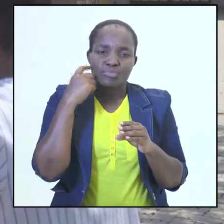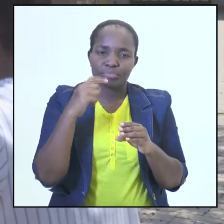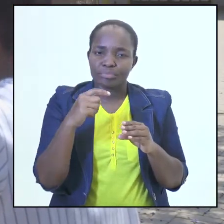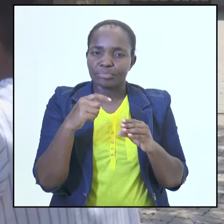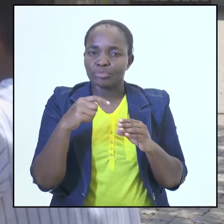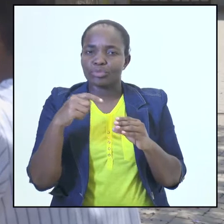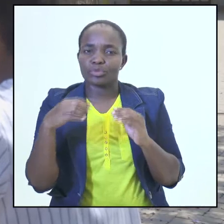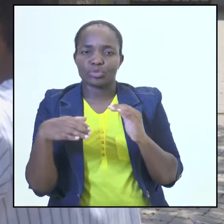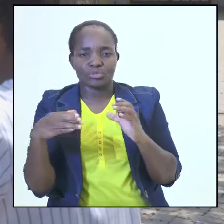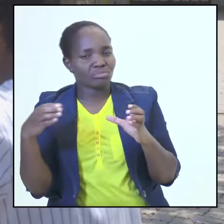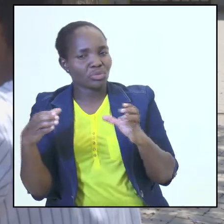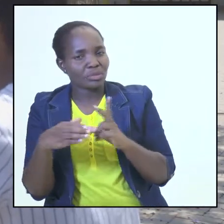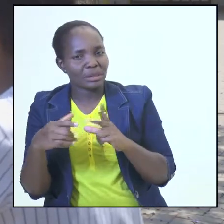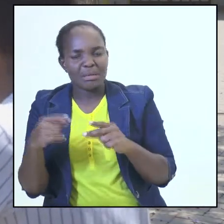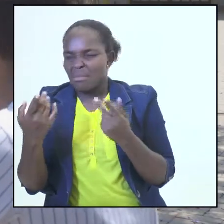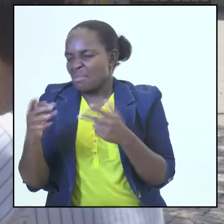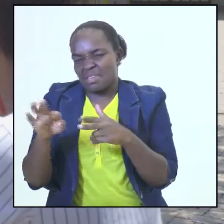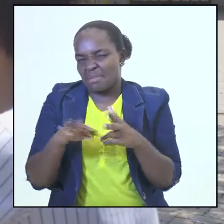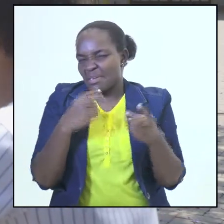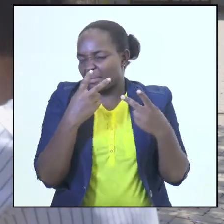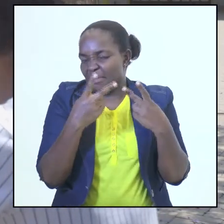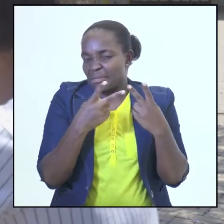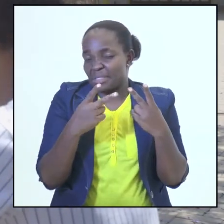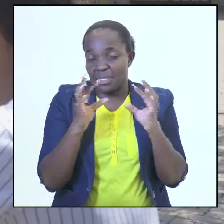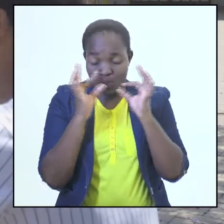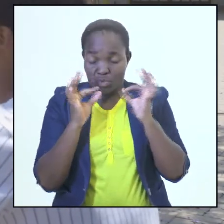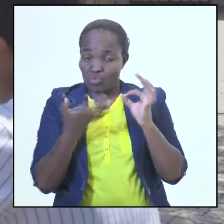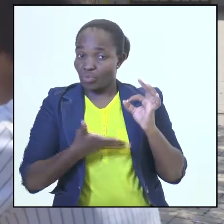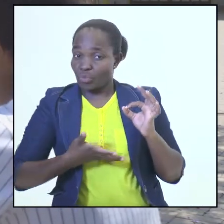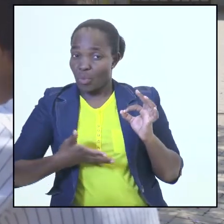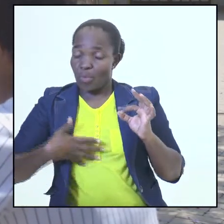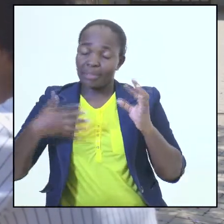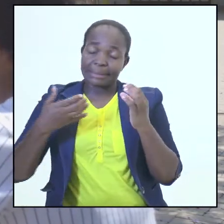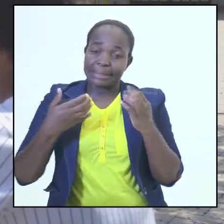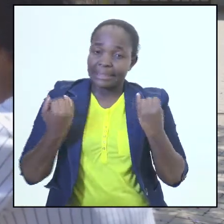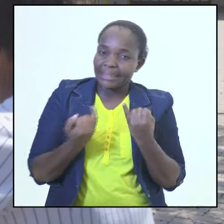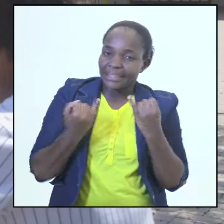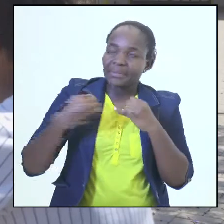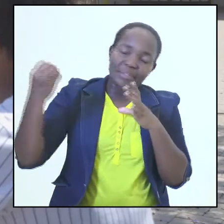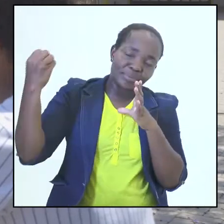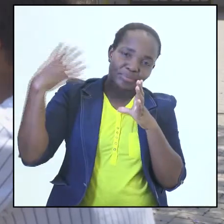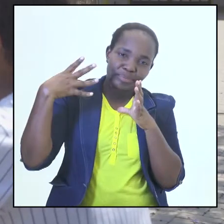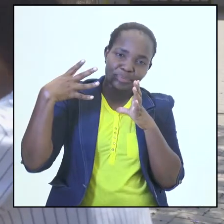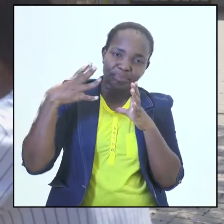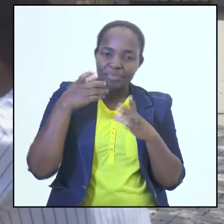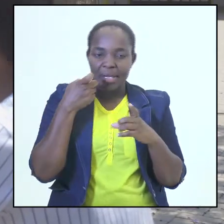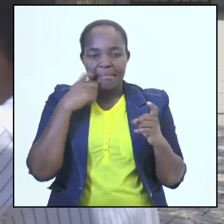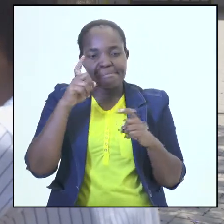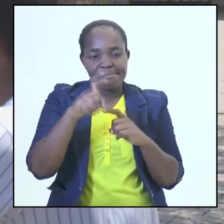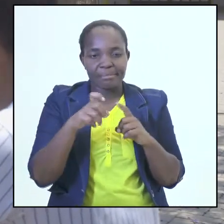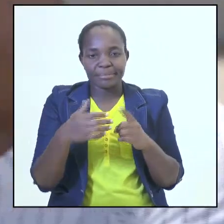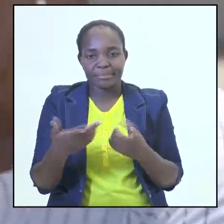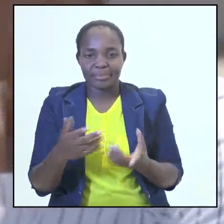check out Namibia's beautiful woman, enjoy our sunshine, catch some fish. No, right? John,